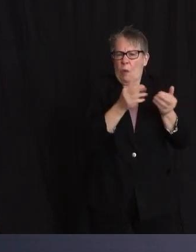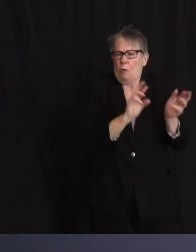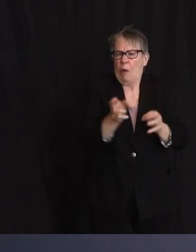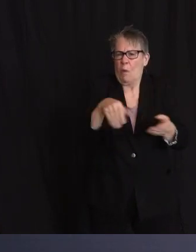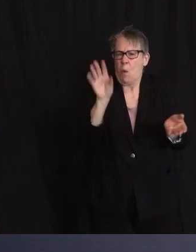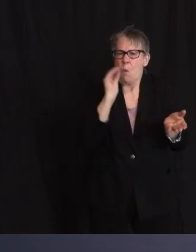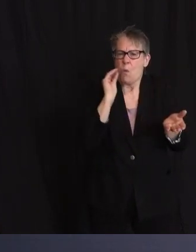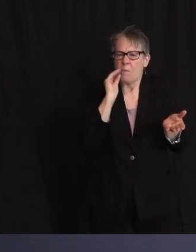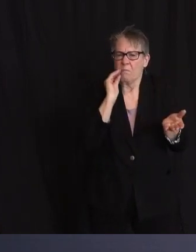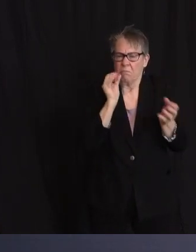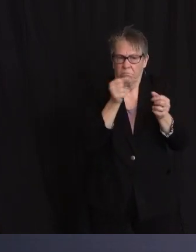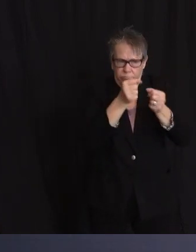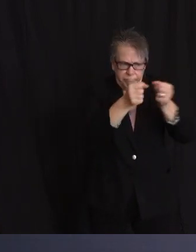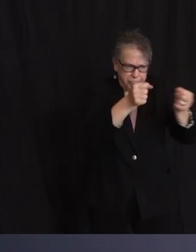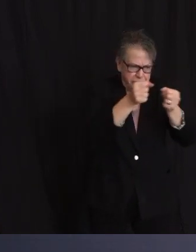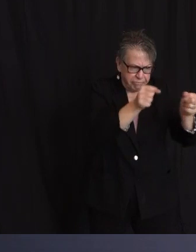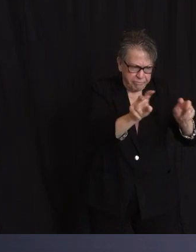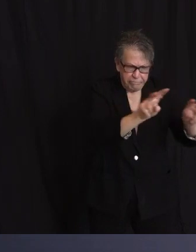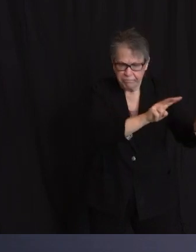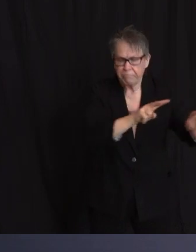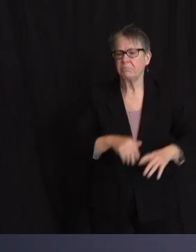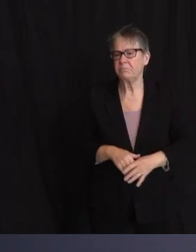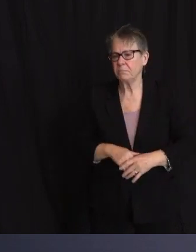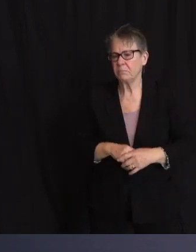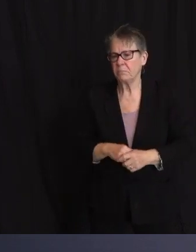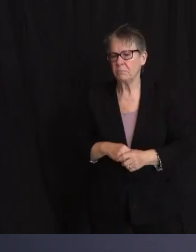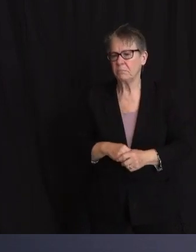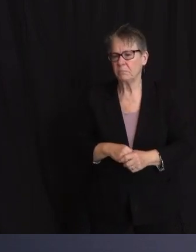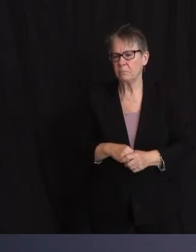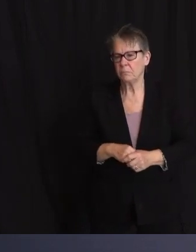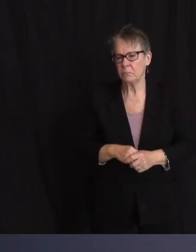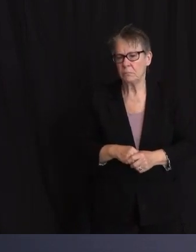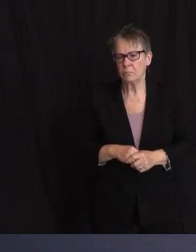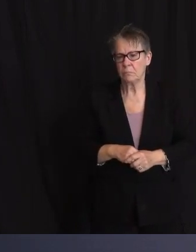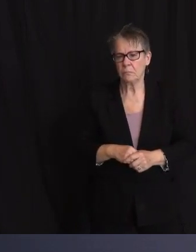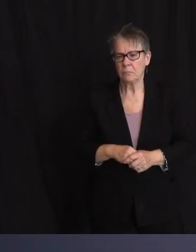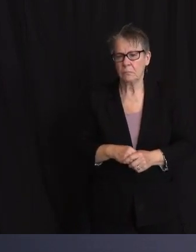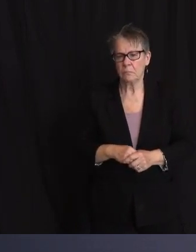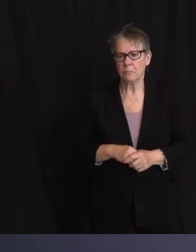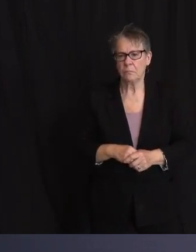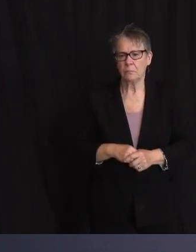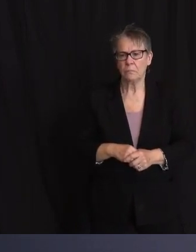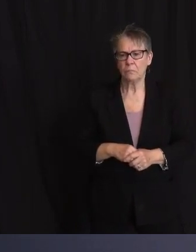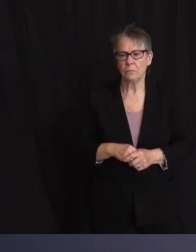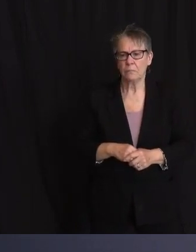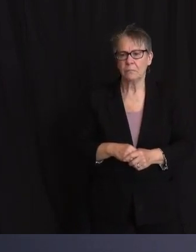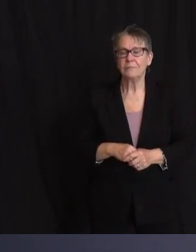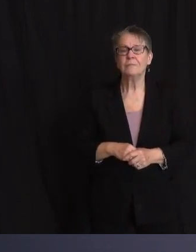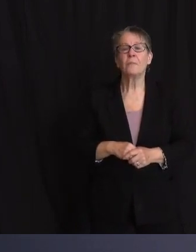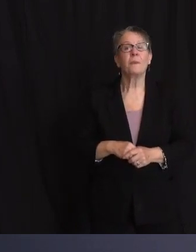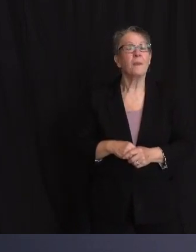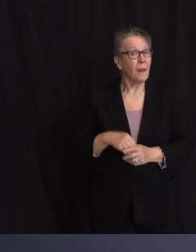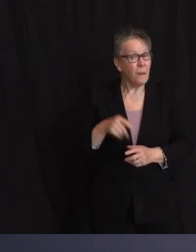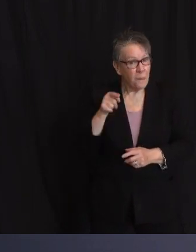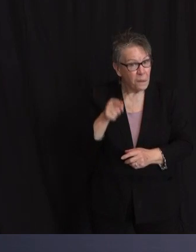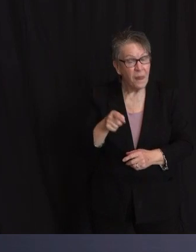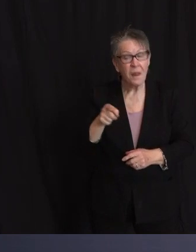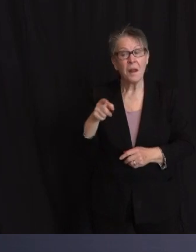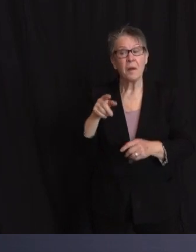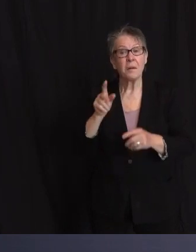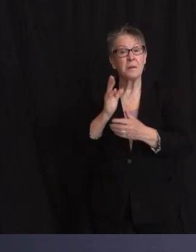are both Rutgers graduates. The staffing agency, Horizon Healthcare Staffing, that came to us through the